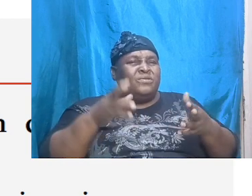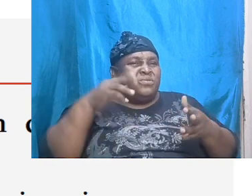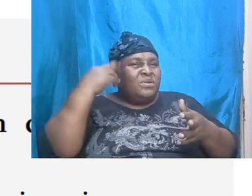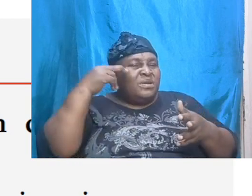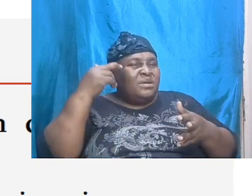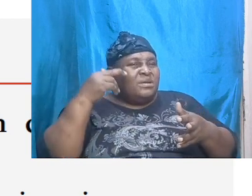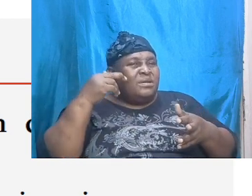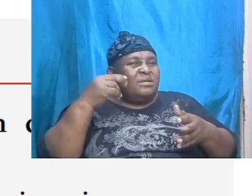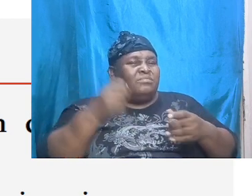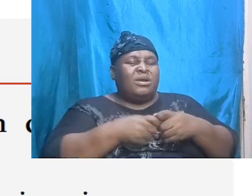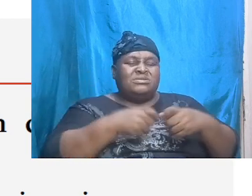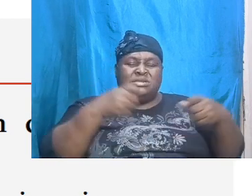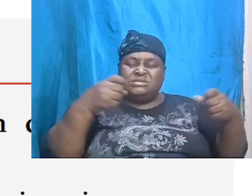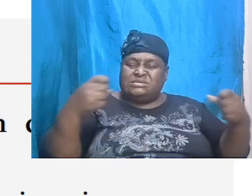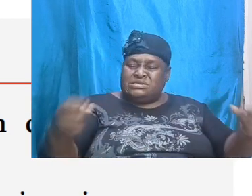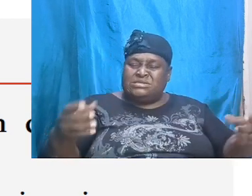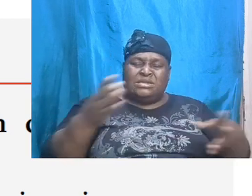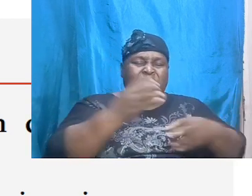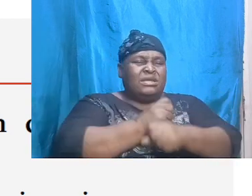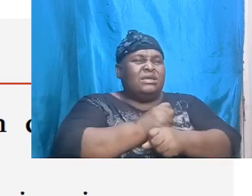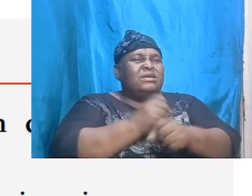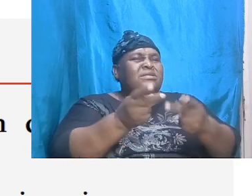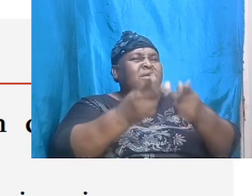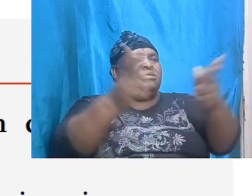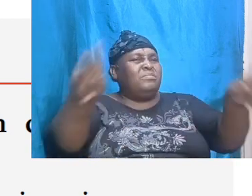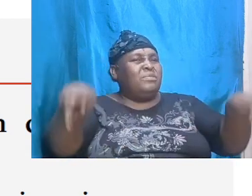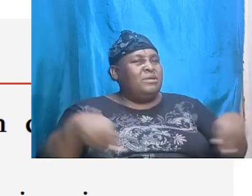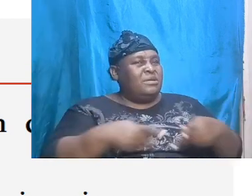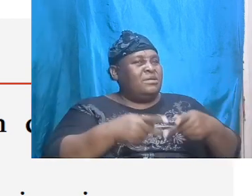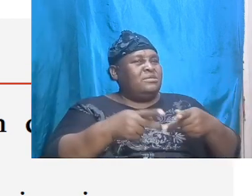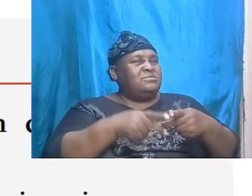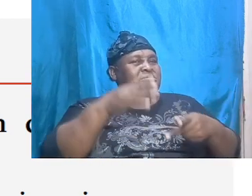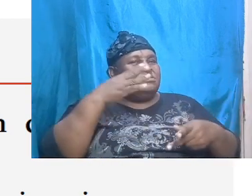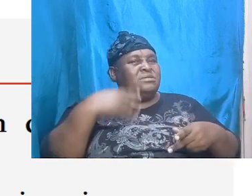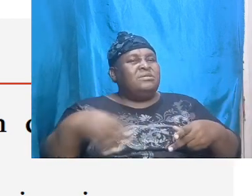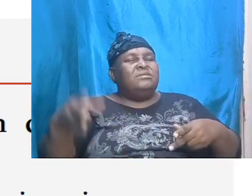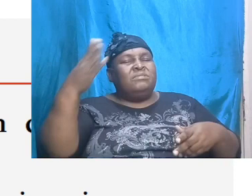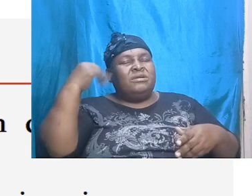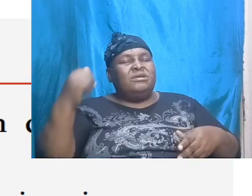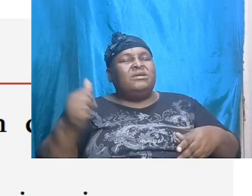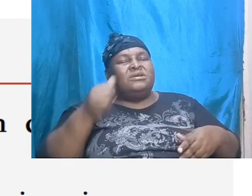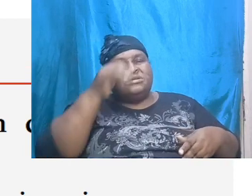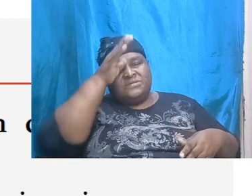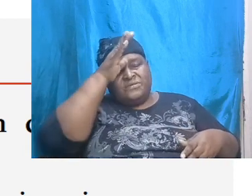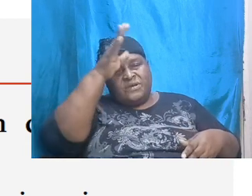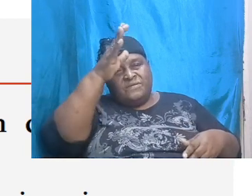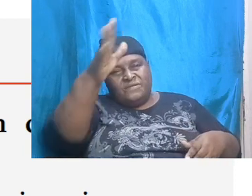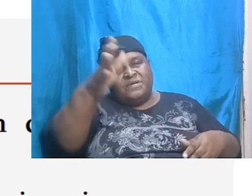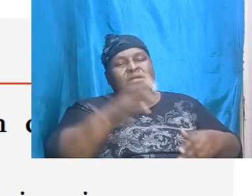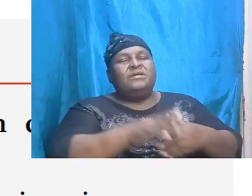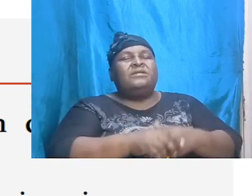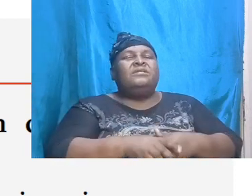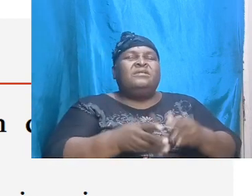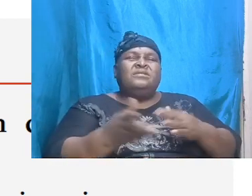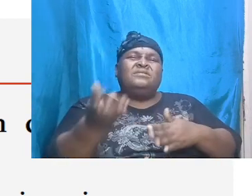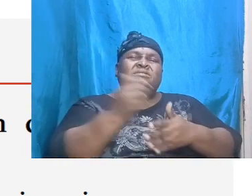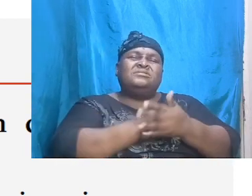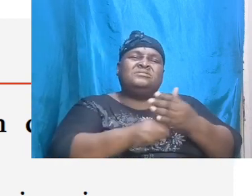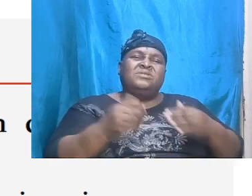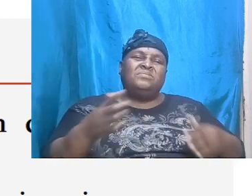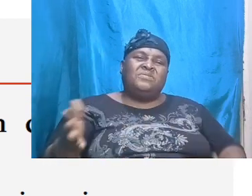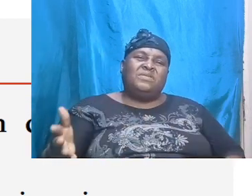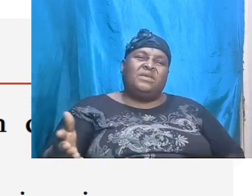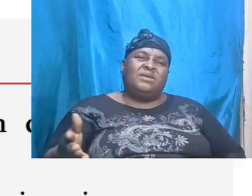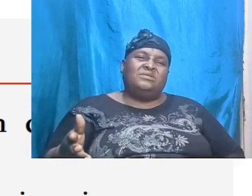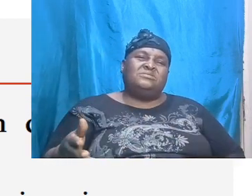of the sin that had taken place by his forefathers. Amen. So we need to understand that there are some things that we're